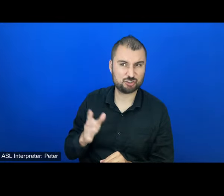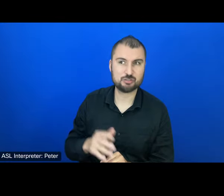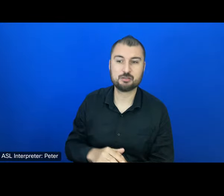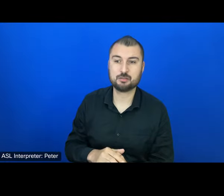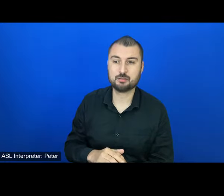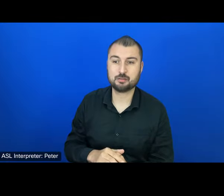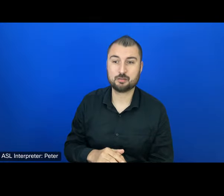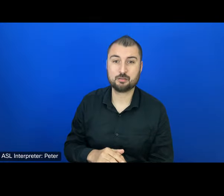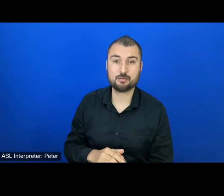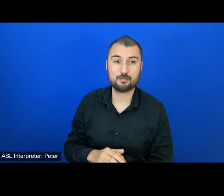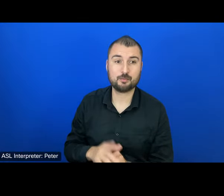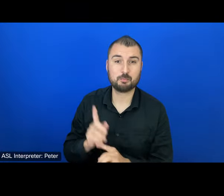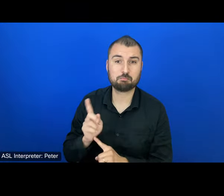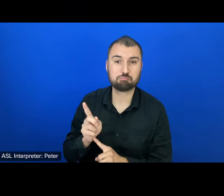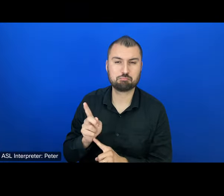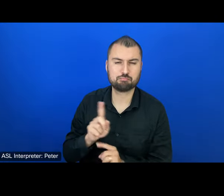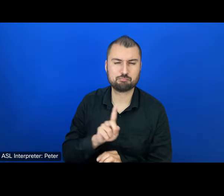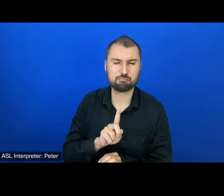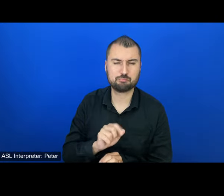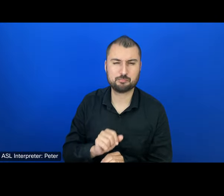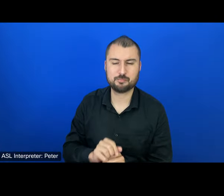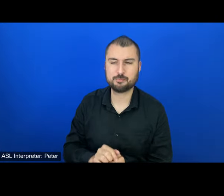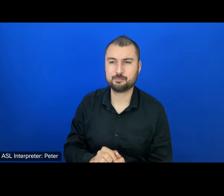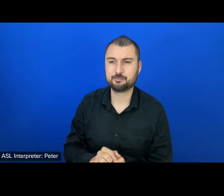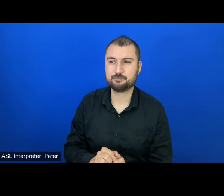One moment, please.